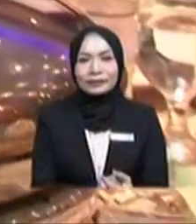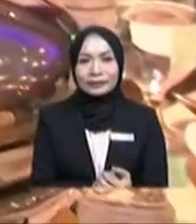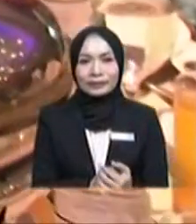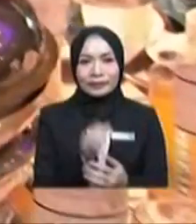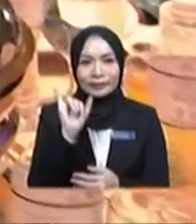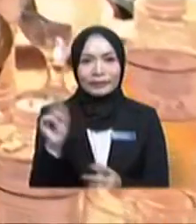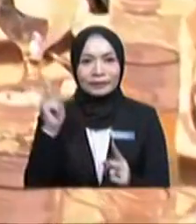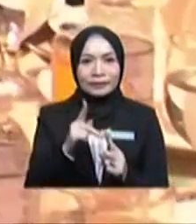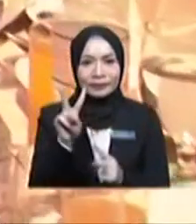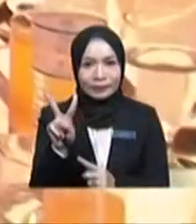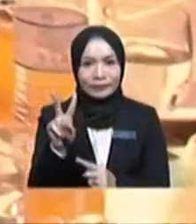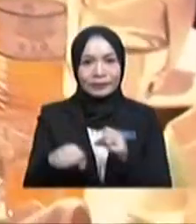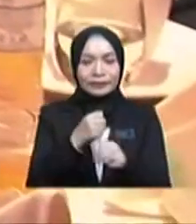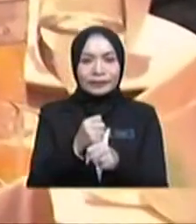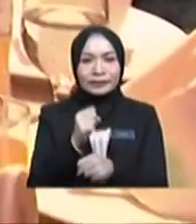Language ISEL